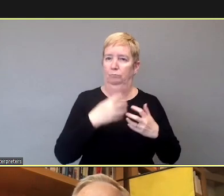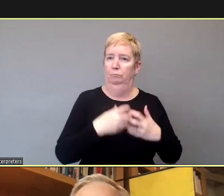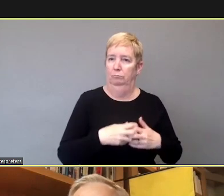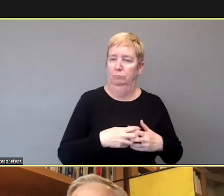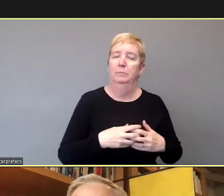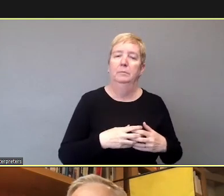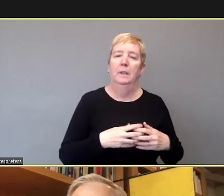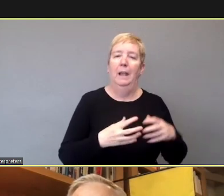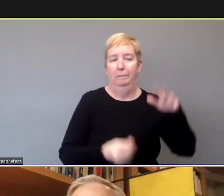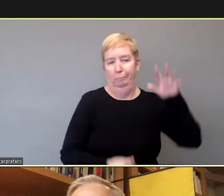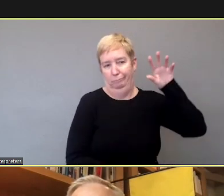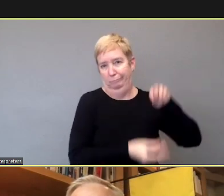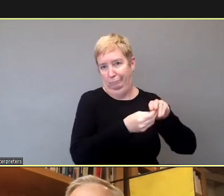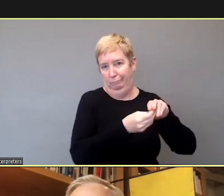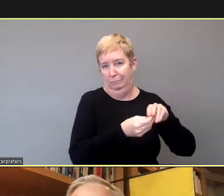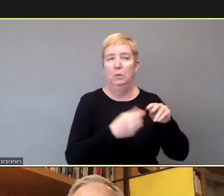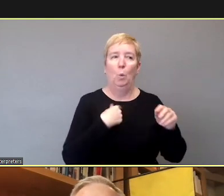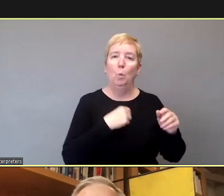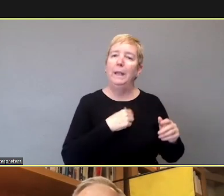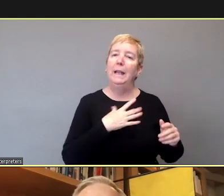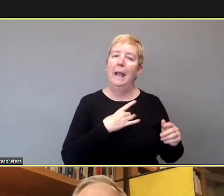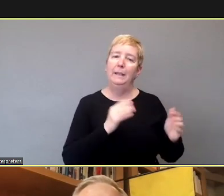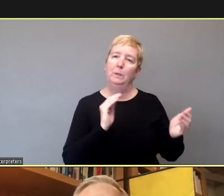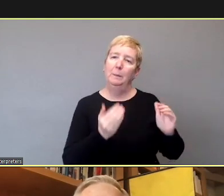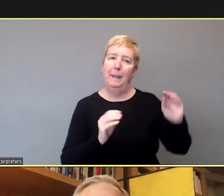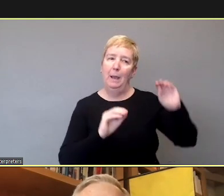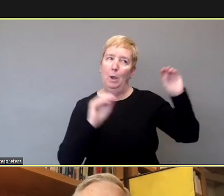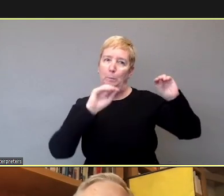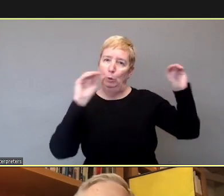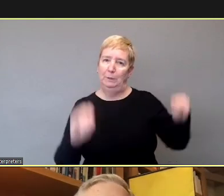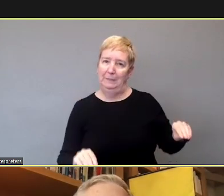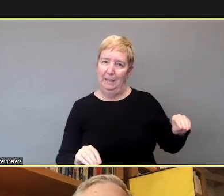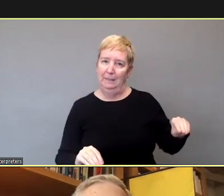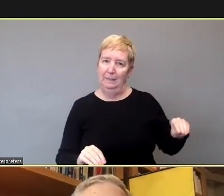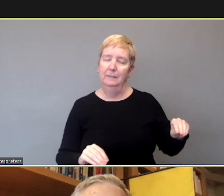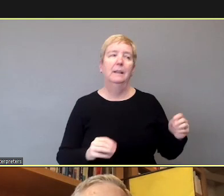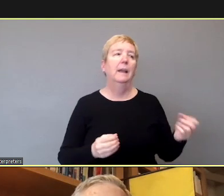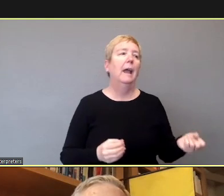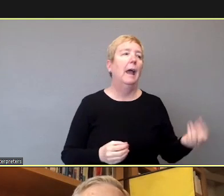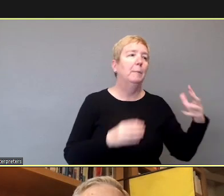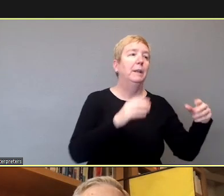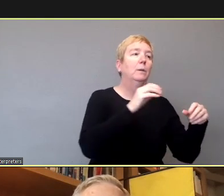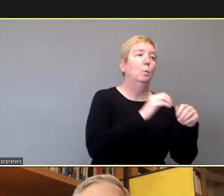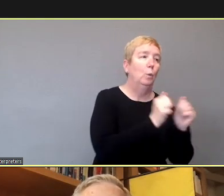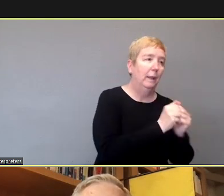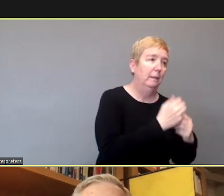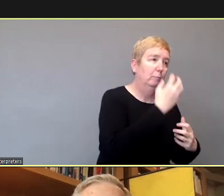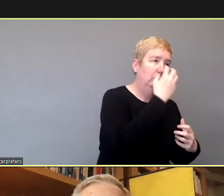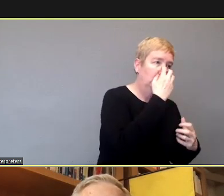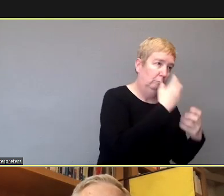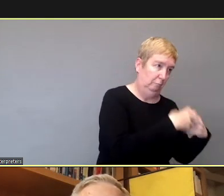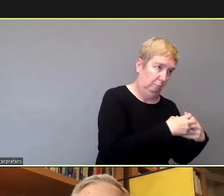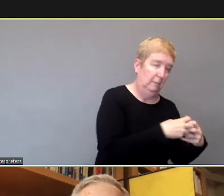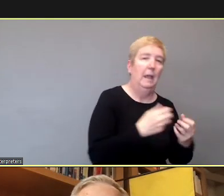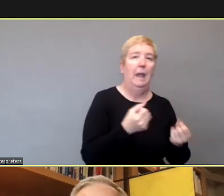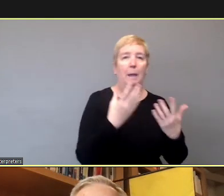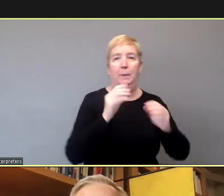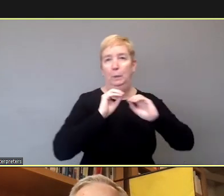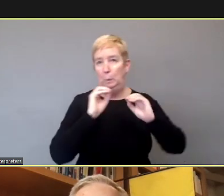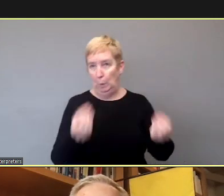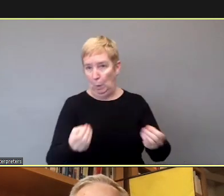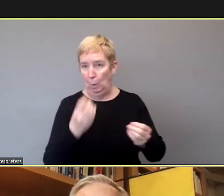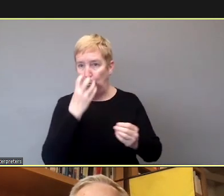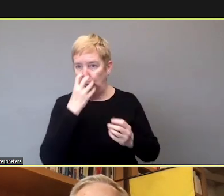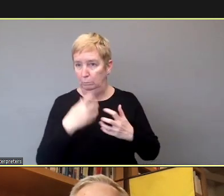we look at this ratio, the percent of people in the hospital on ventilators, as an indicator of the severity of disease. We